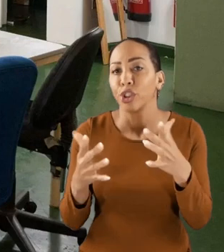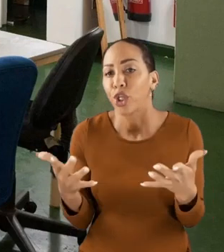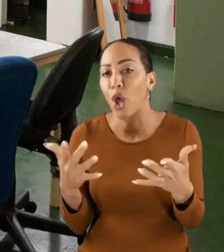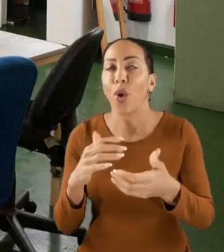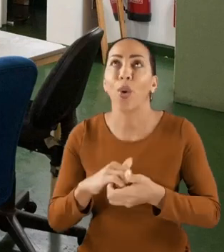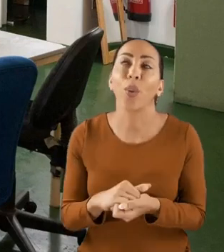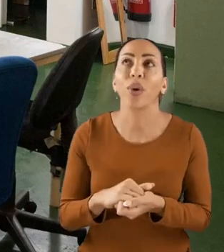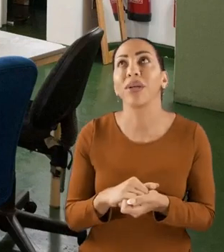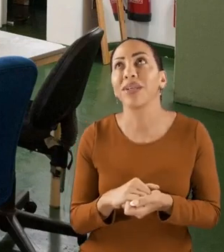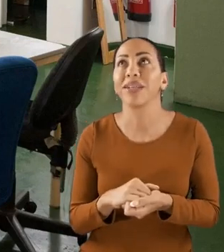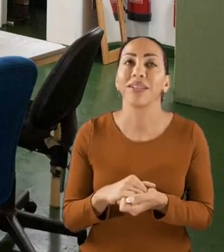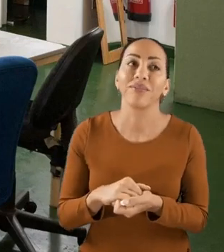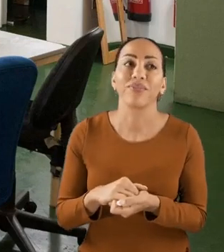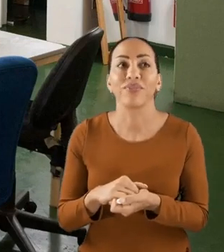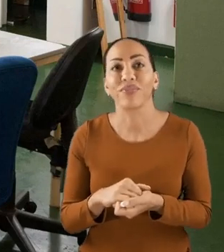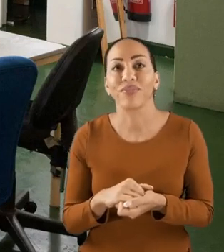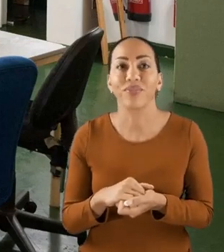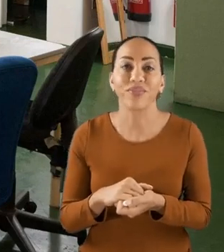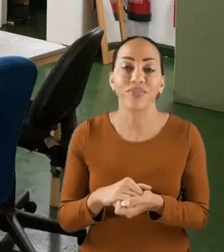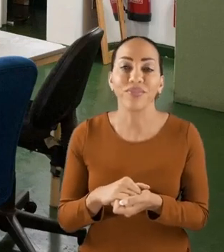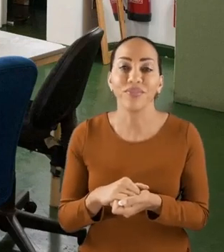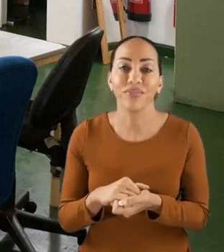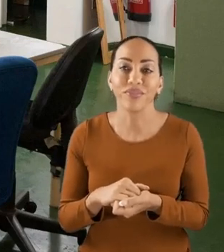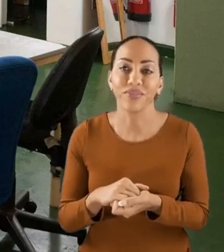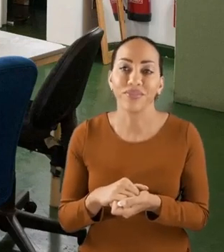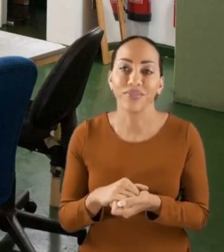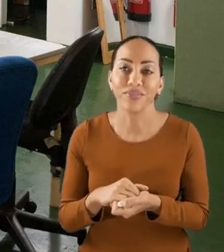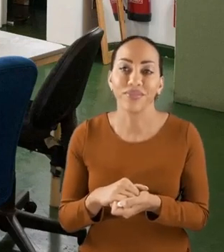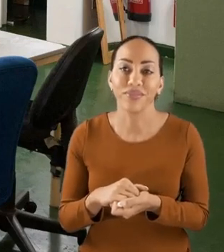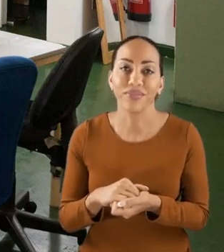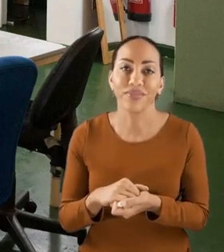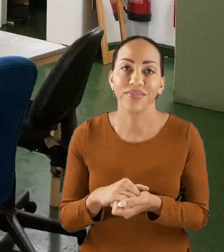So it's finding elements that